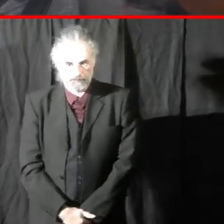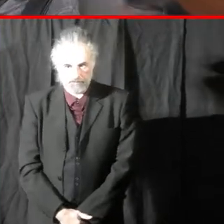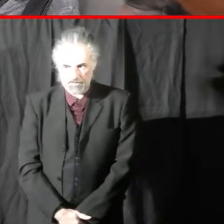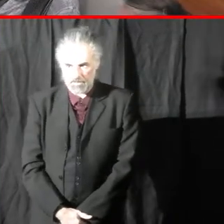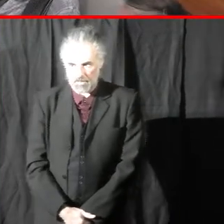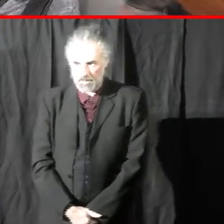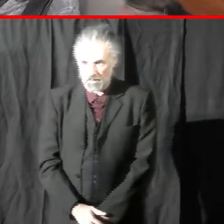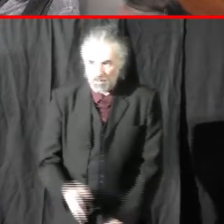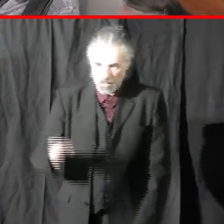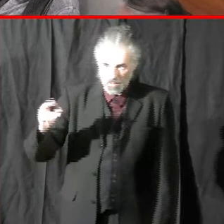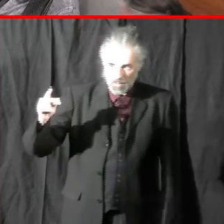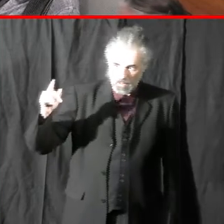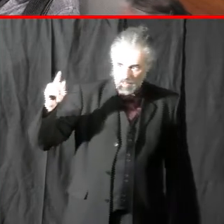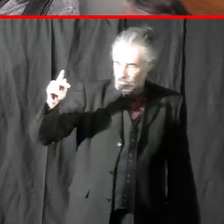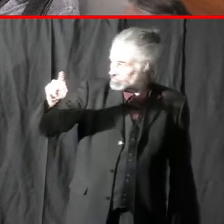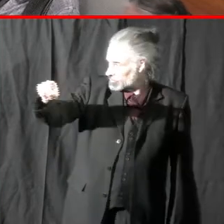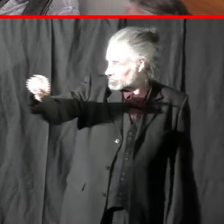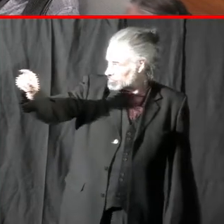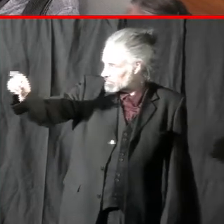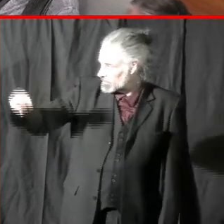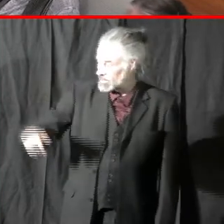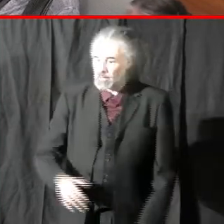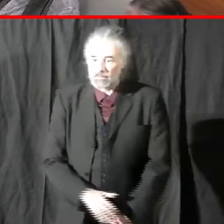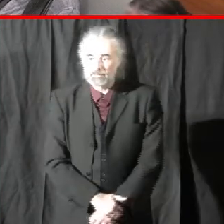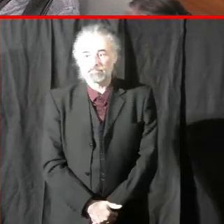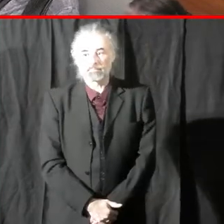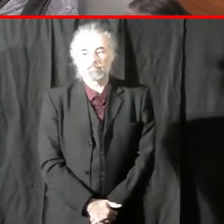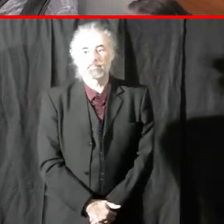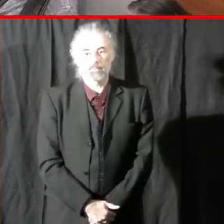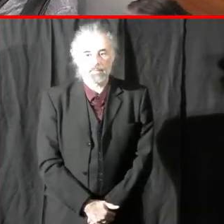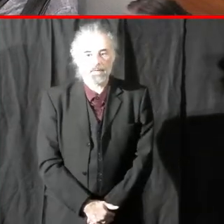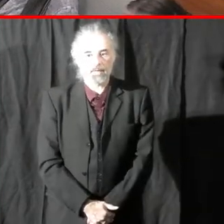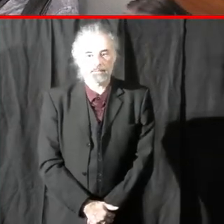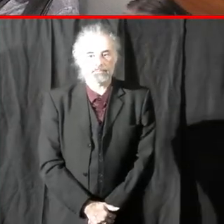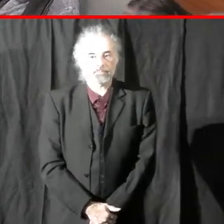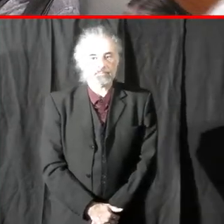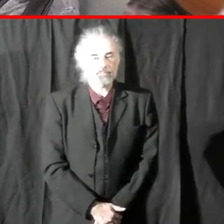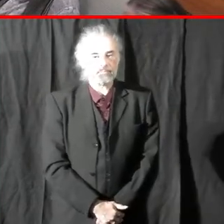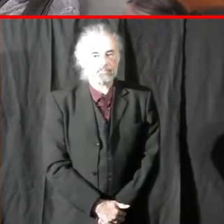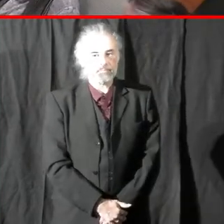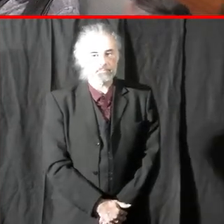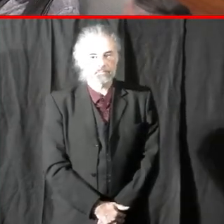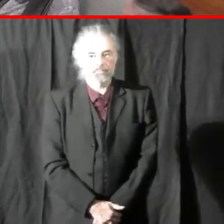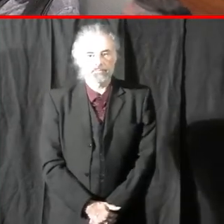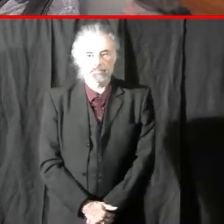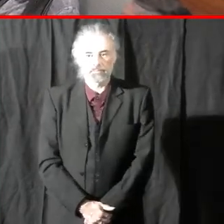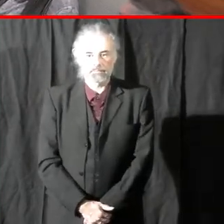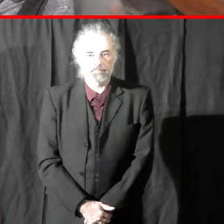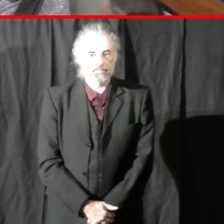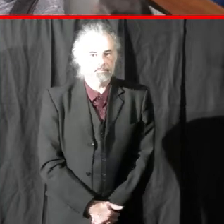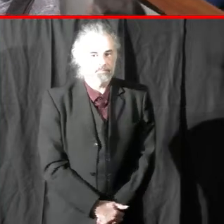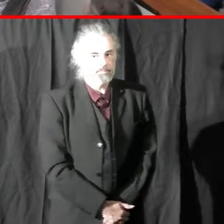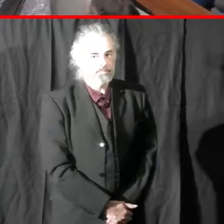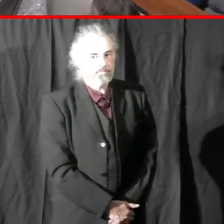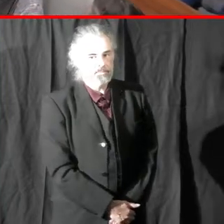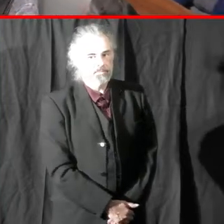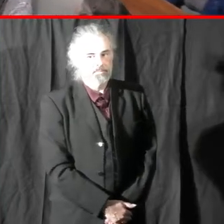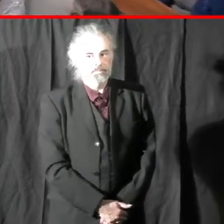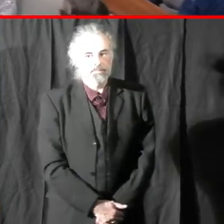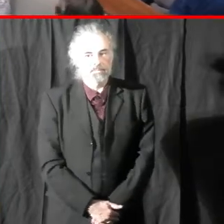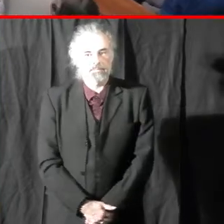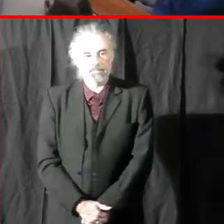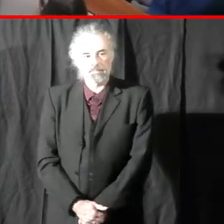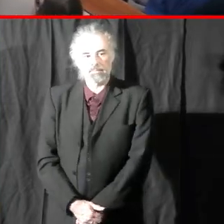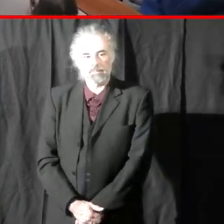Okay, I'm going to get fit. Just a minute. Da, da, da.